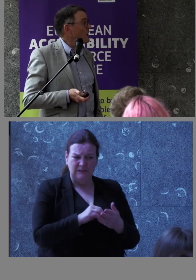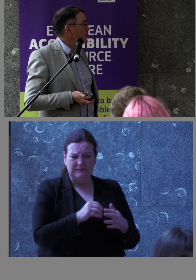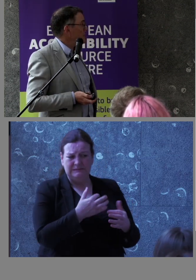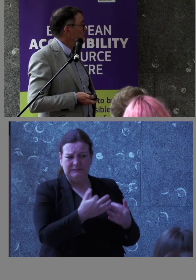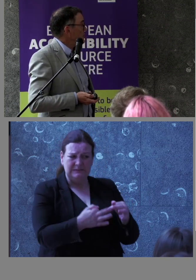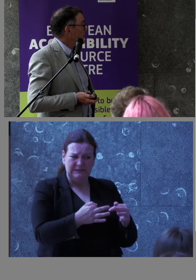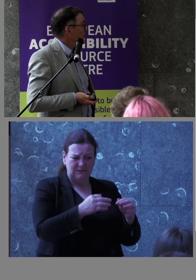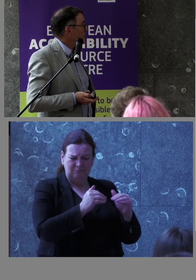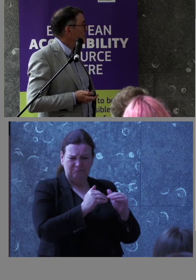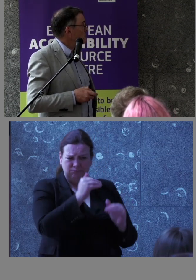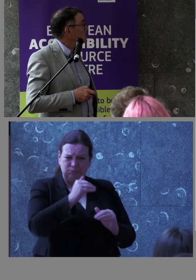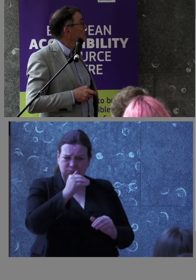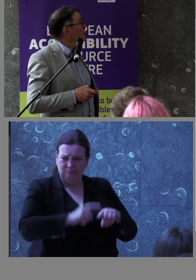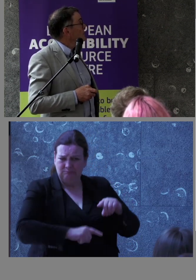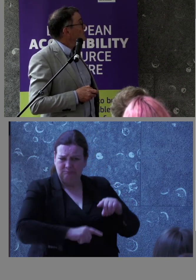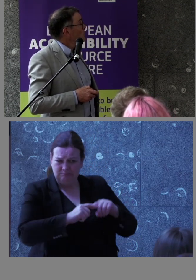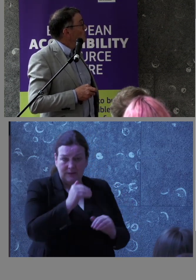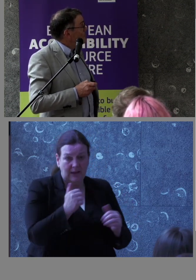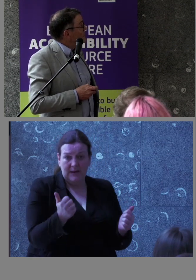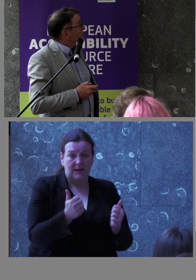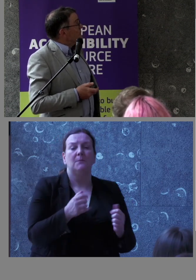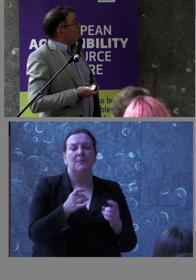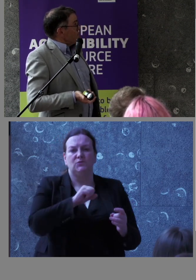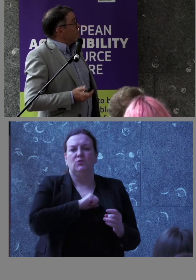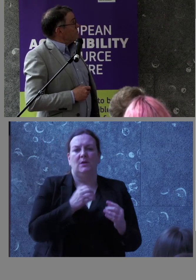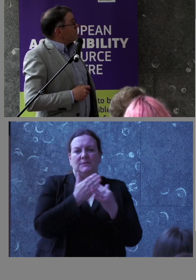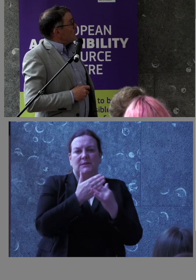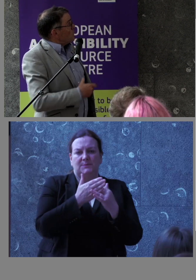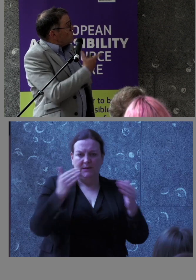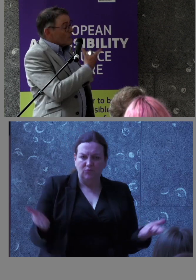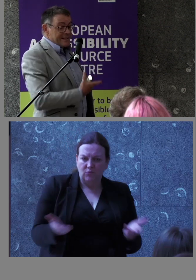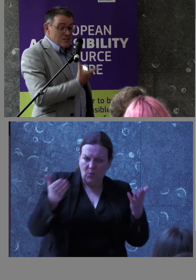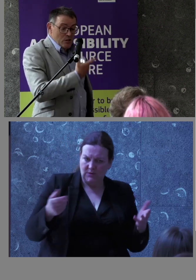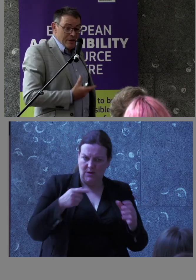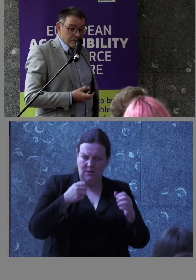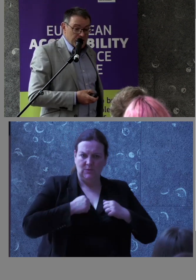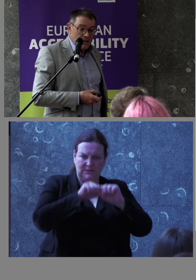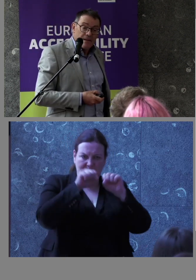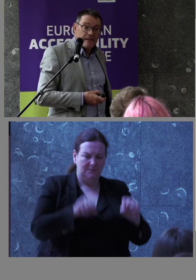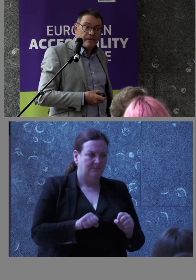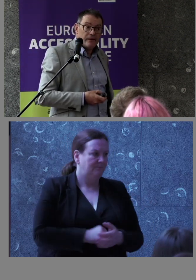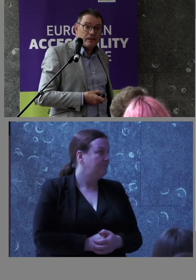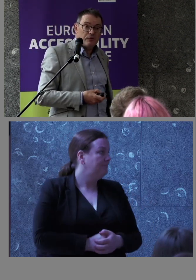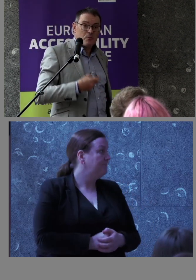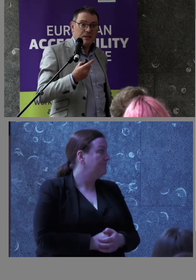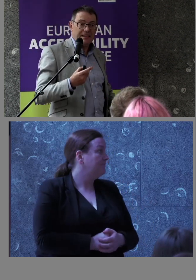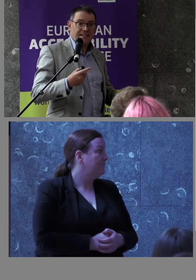We've got budget pressures. We've all those other things that I mentioned. But this is worthwhile, and we're really committed to doing